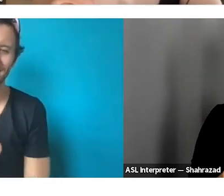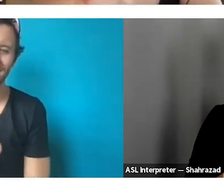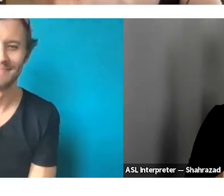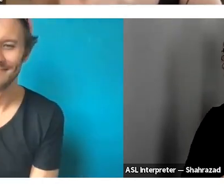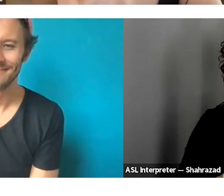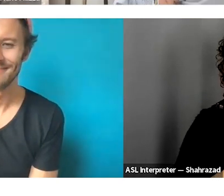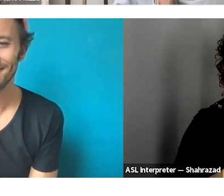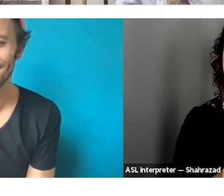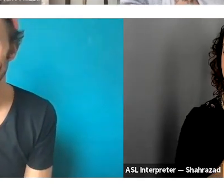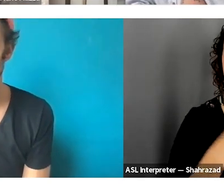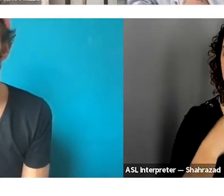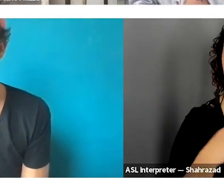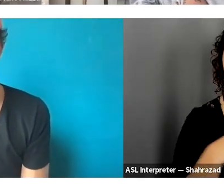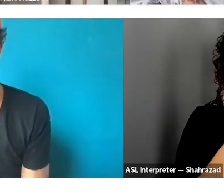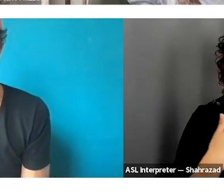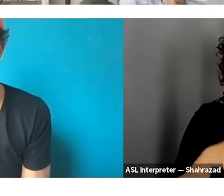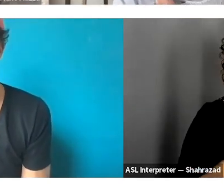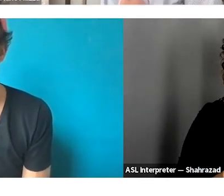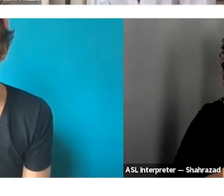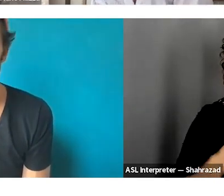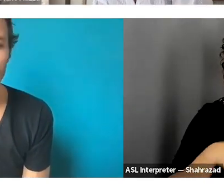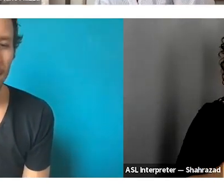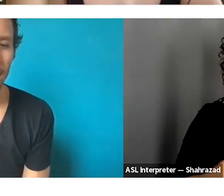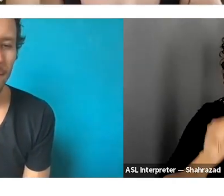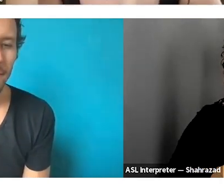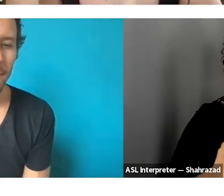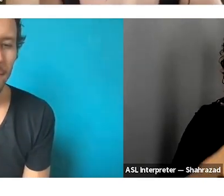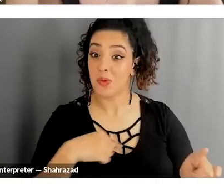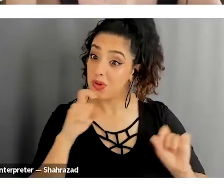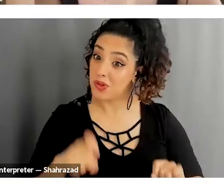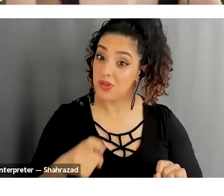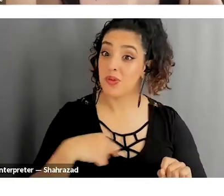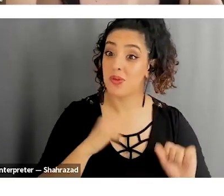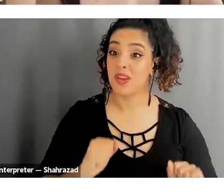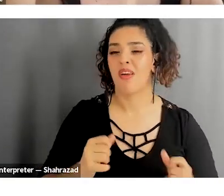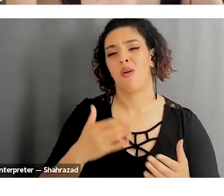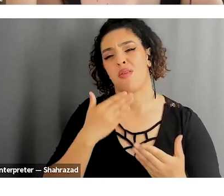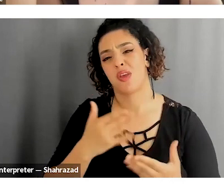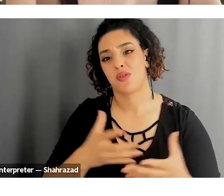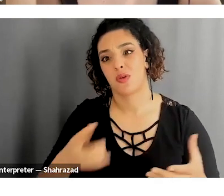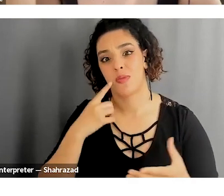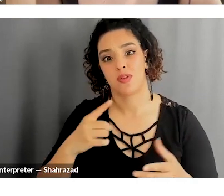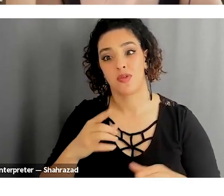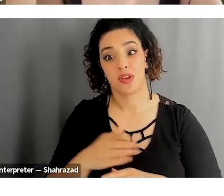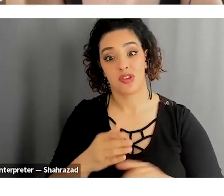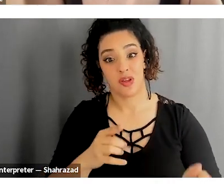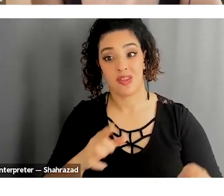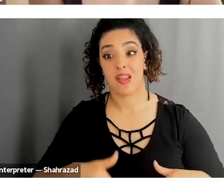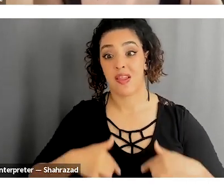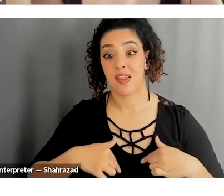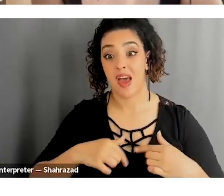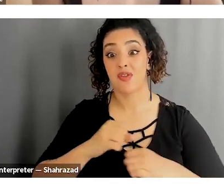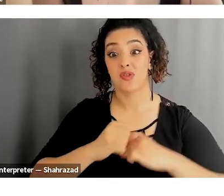should Let's talk about it. Because first of all, thank you so much, Everlasting Dawn, for sharing alivestructures.com. If you click on